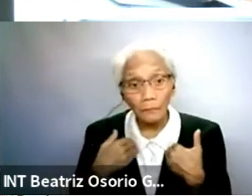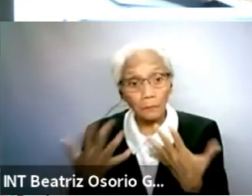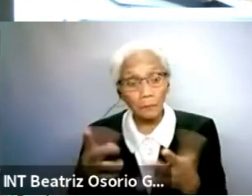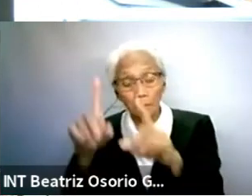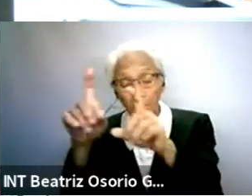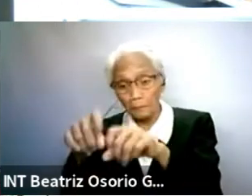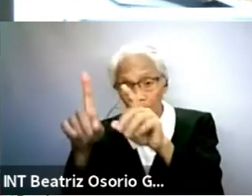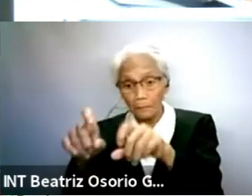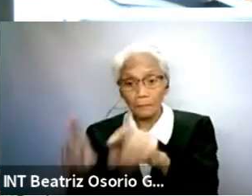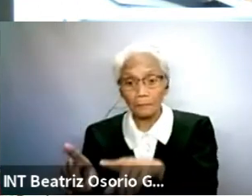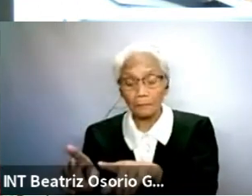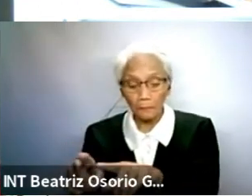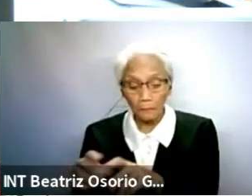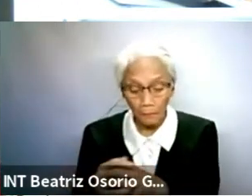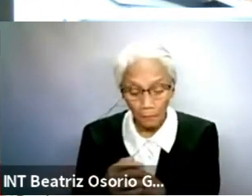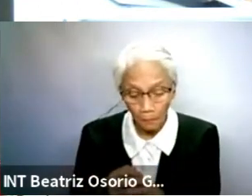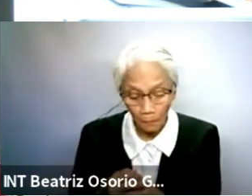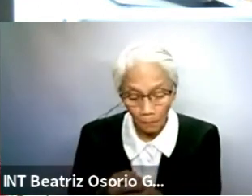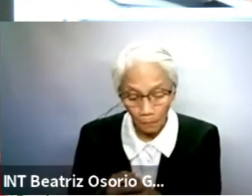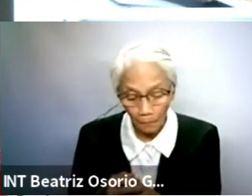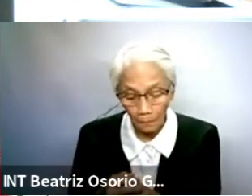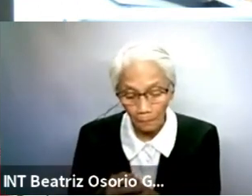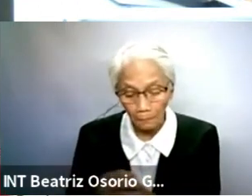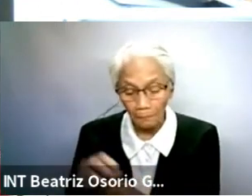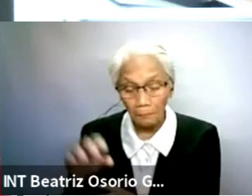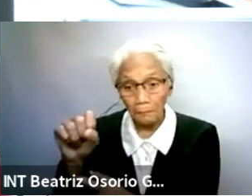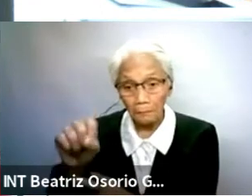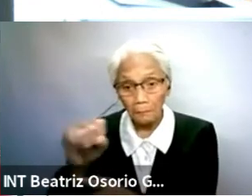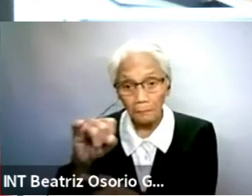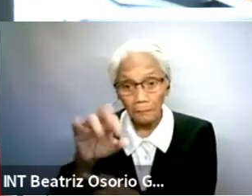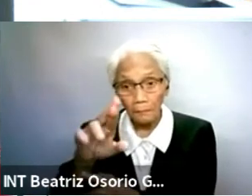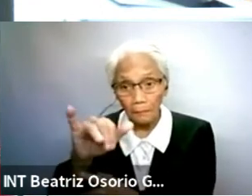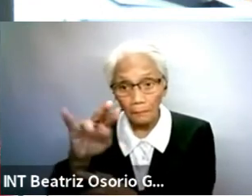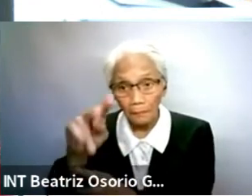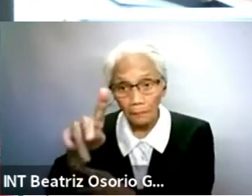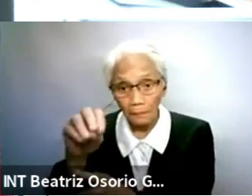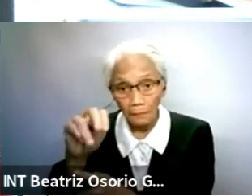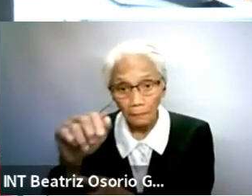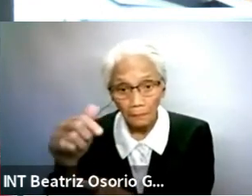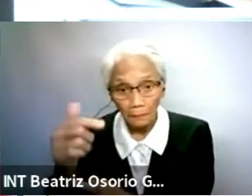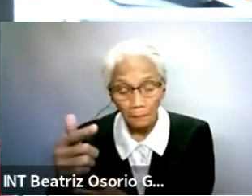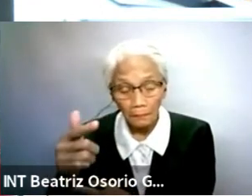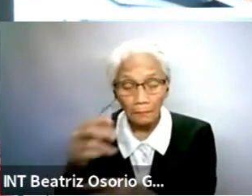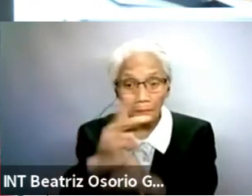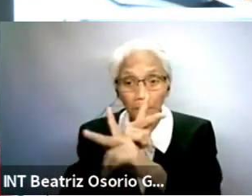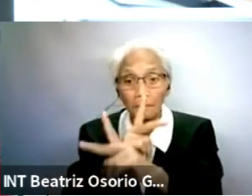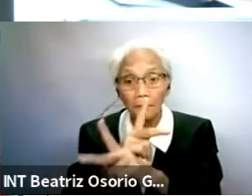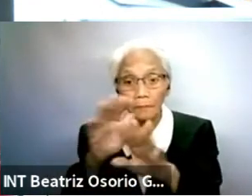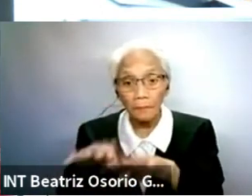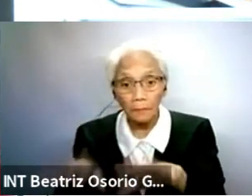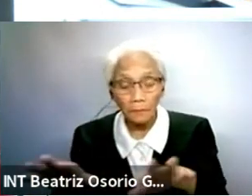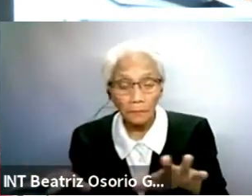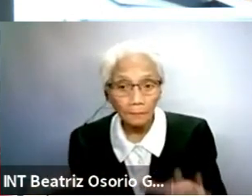Siriaka. It asks, in the regional plan of actions to the protection of children from all forms of